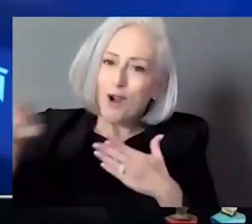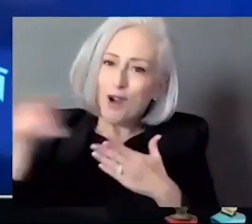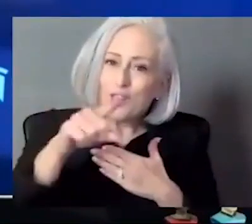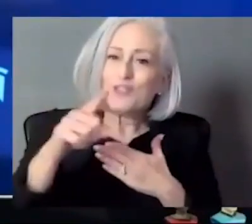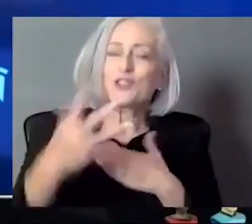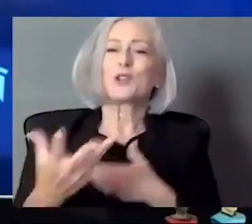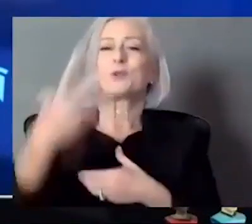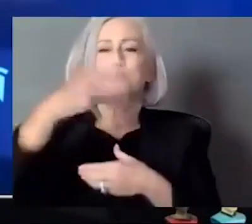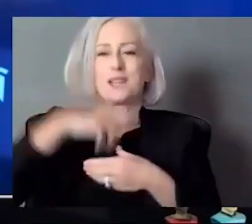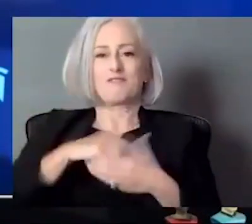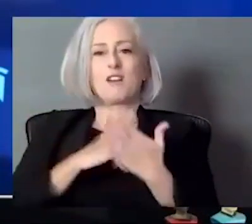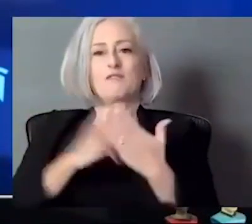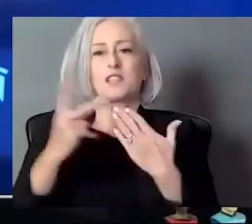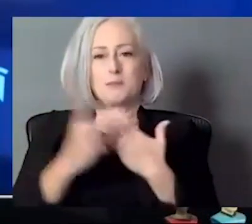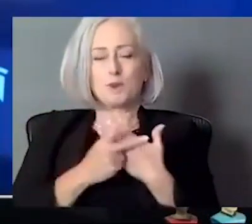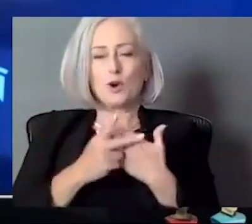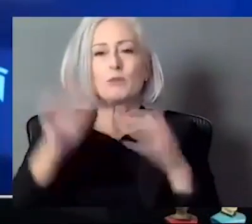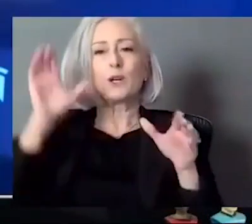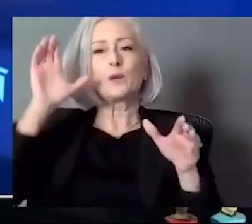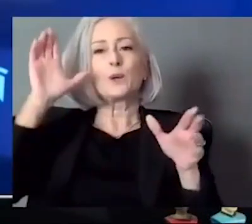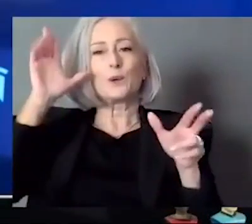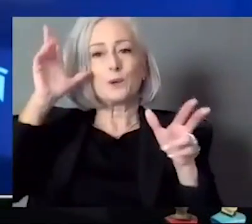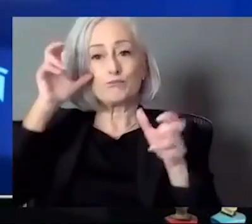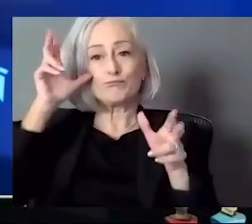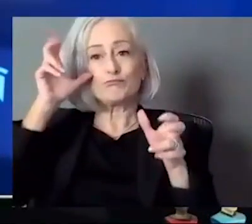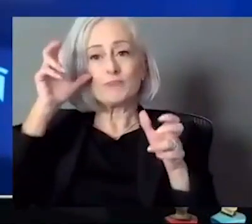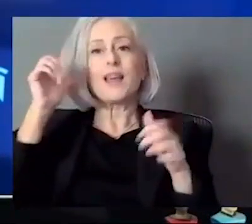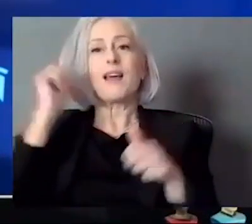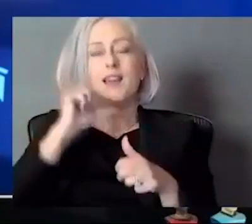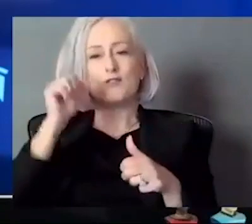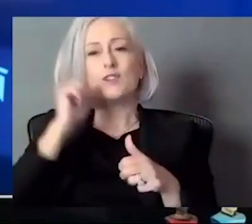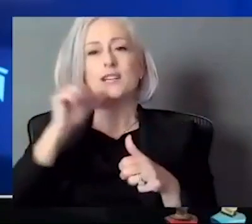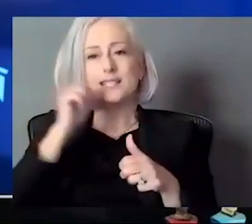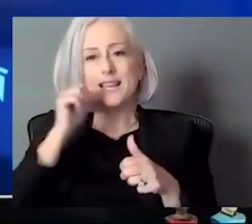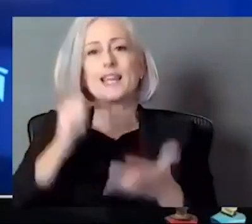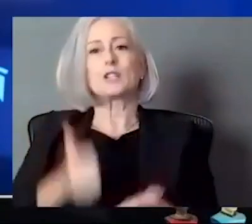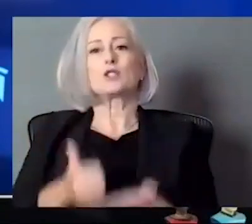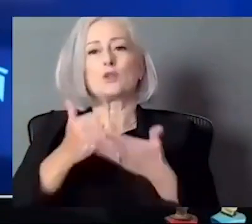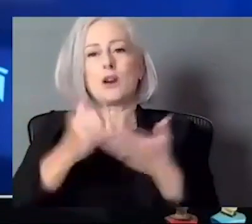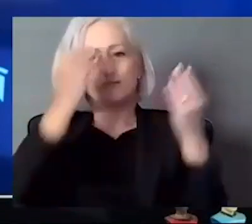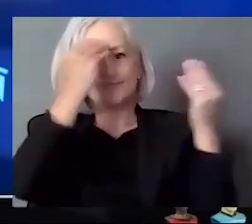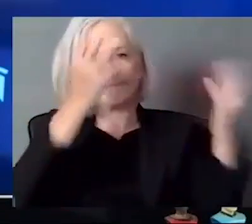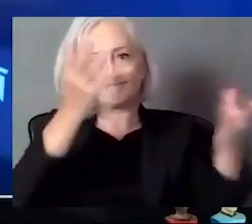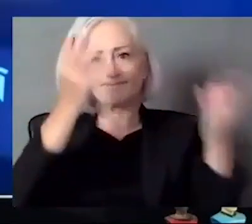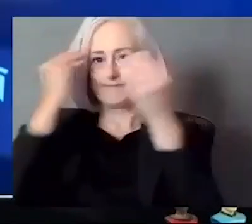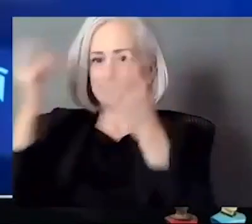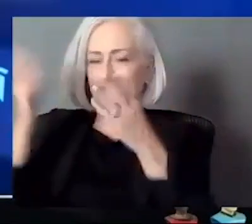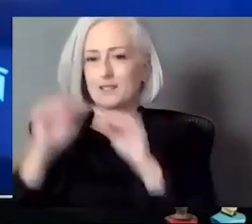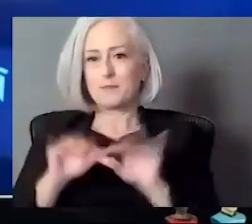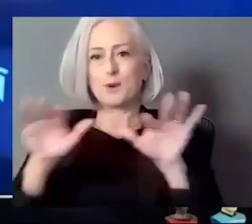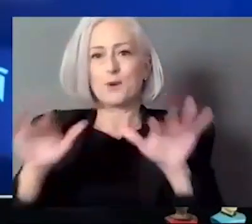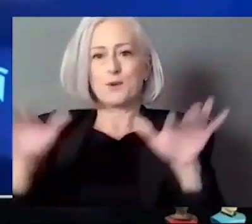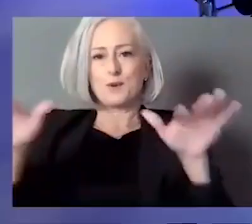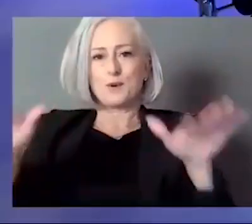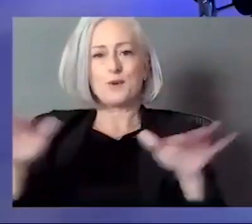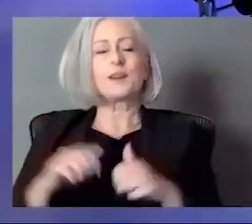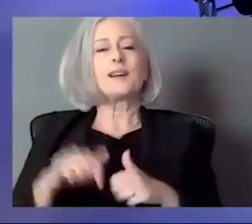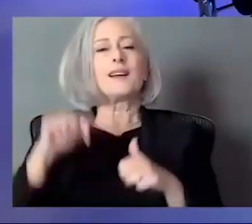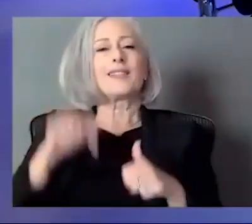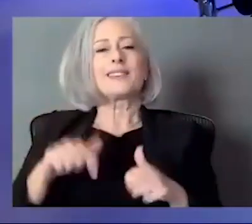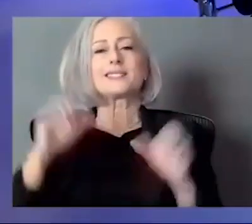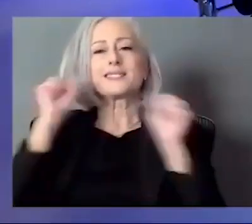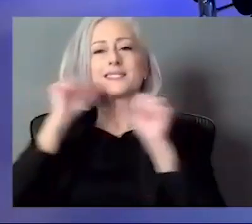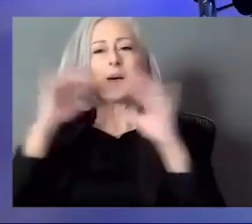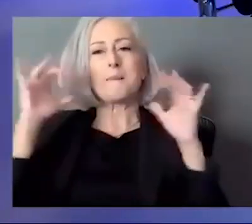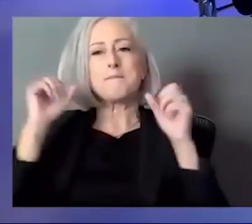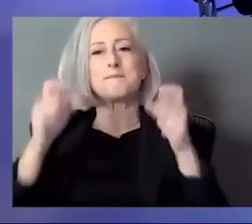and helped us spread the information. Many of you have sent amazing gifts, whether it was this version